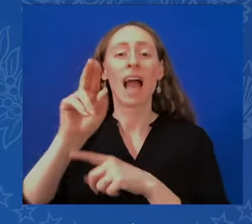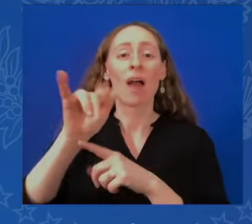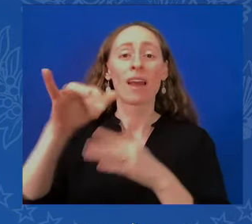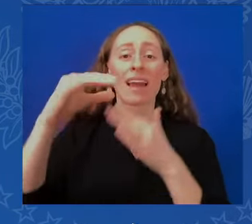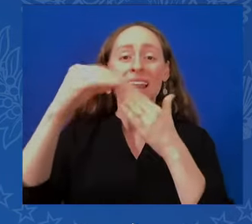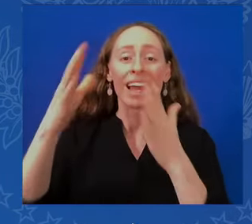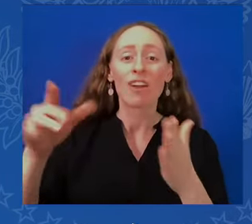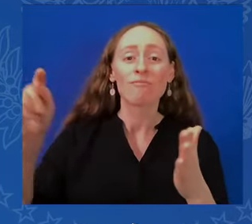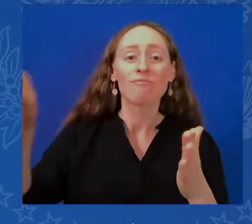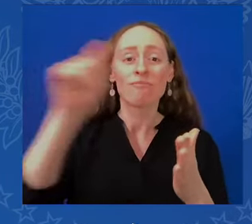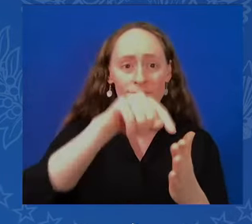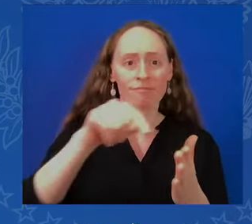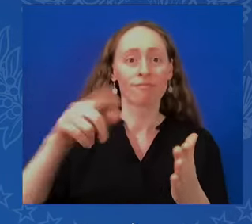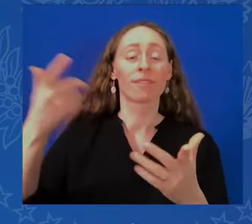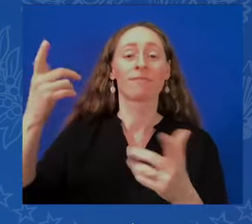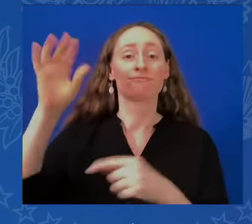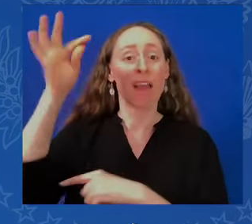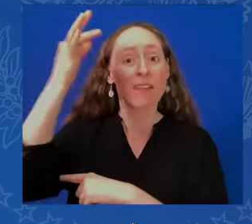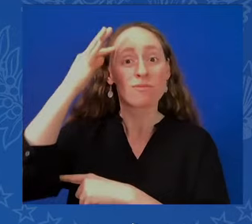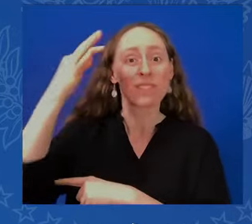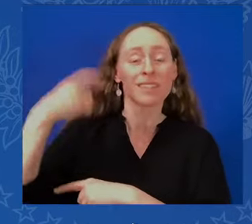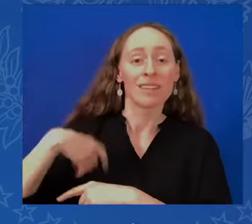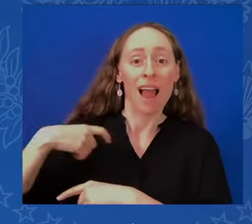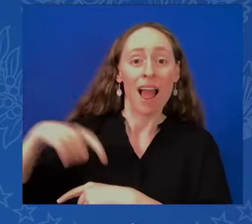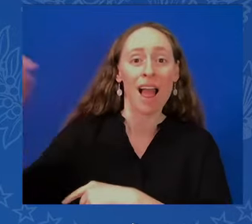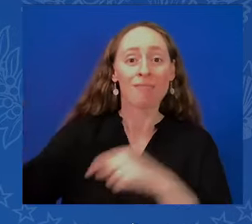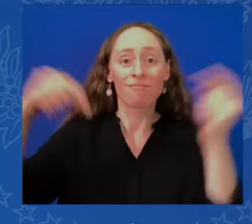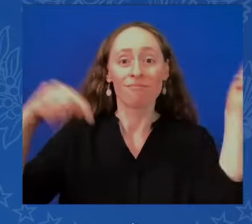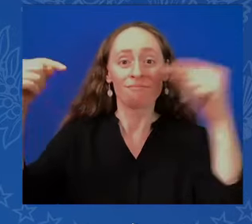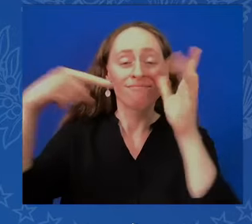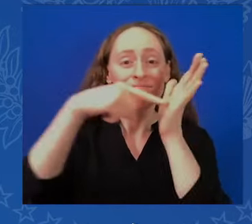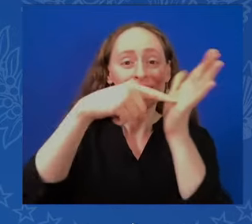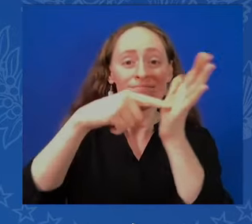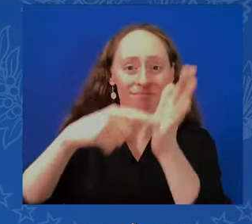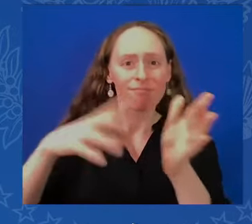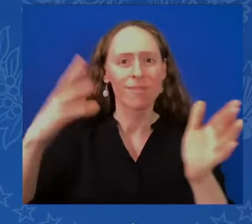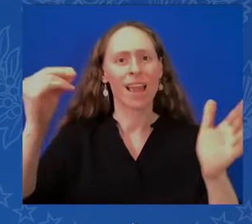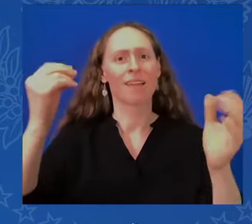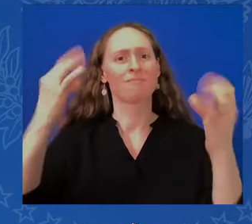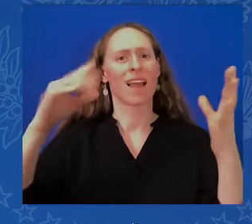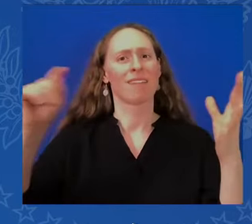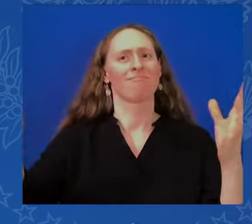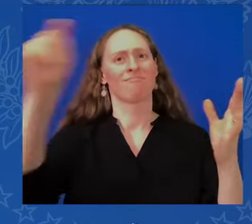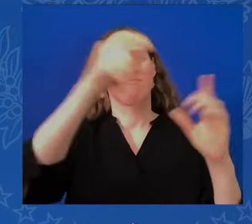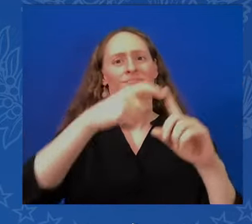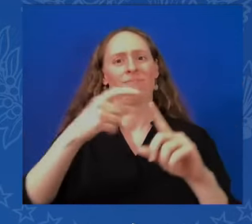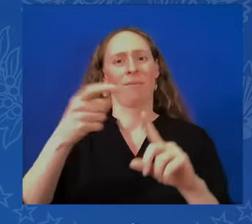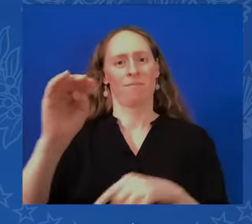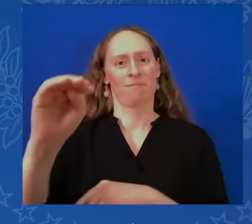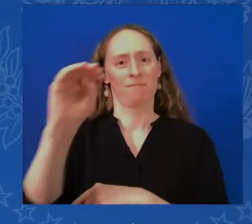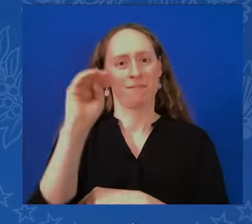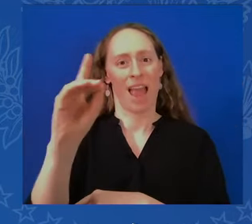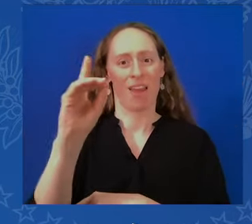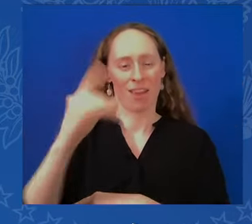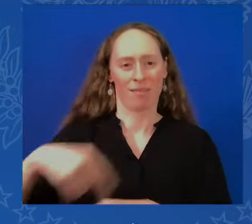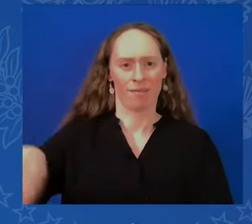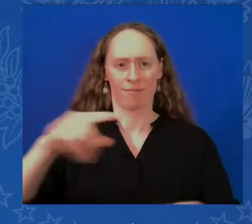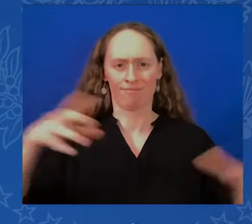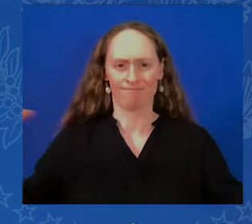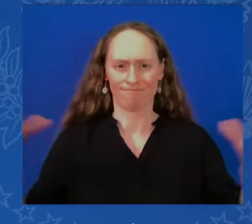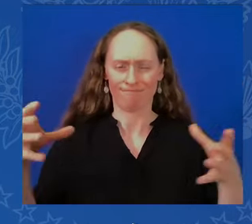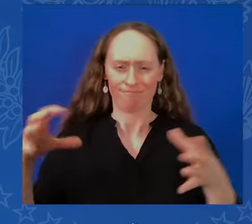life, Team Maryland. We are here together in partnership. And today, and every